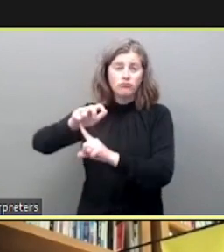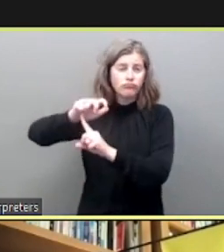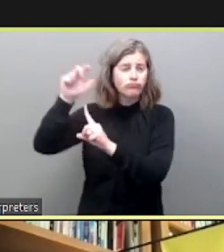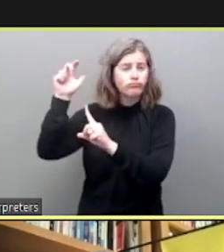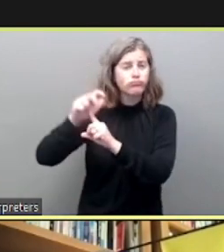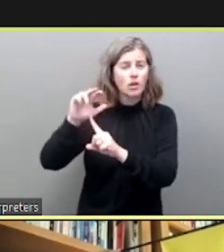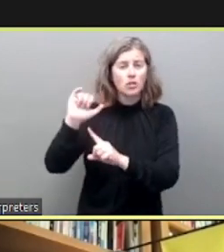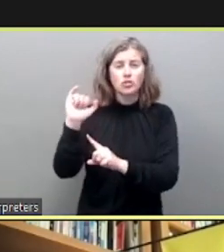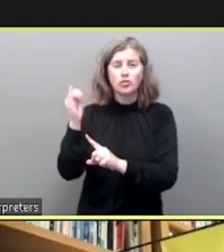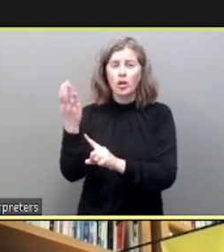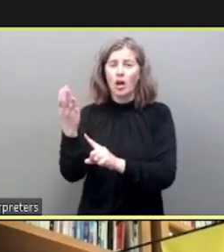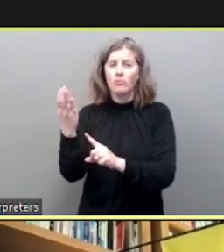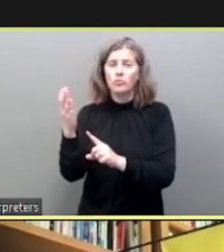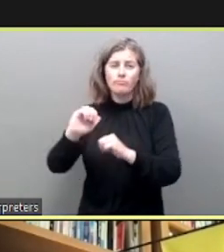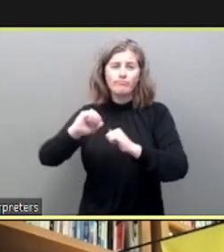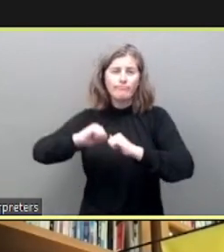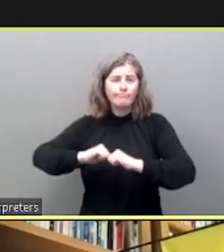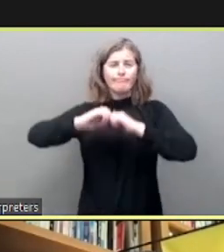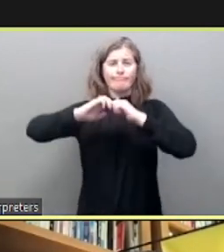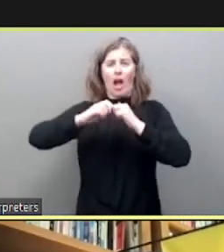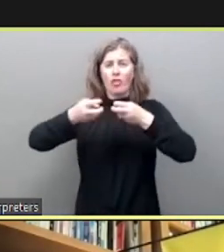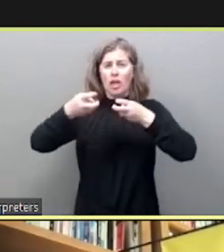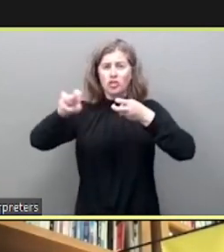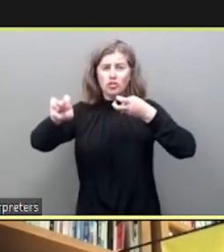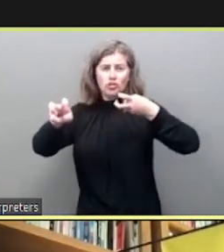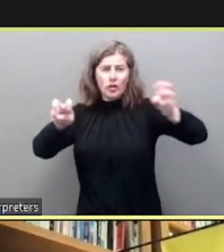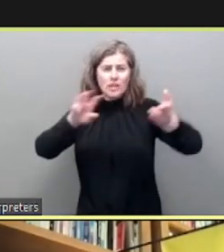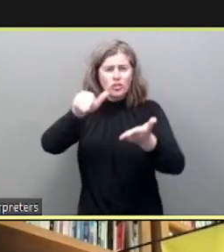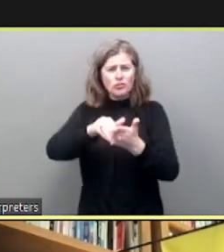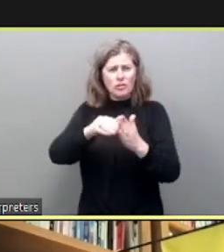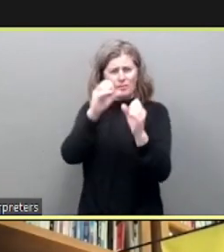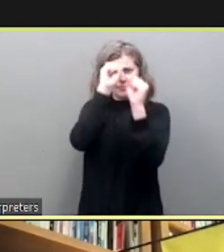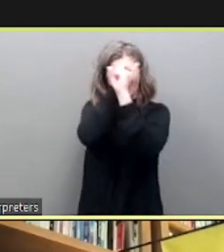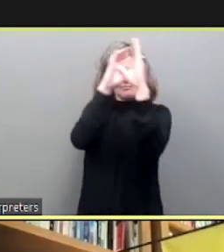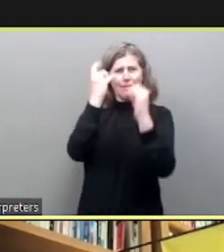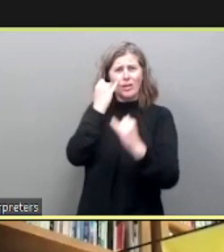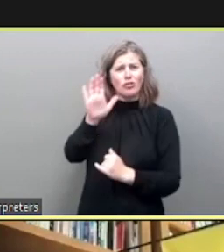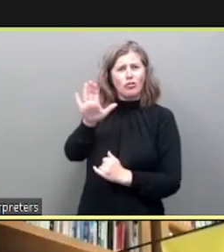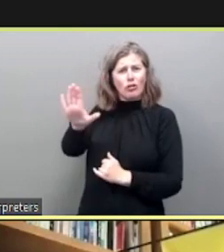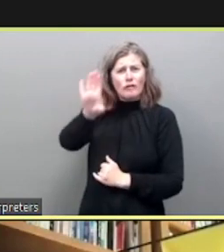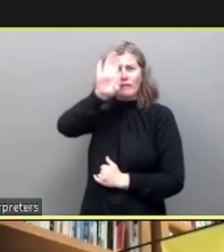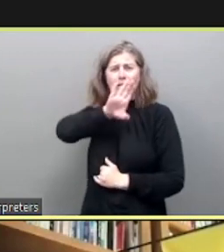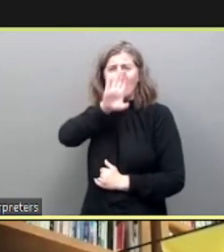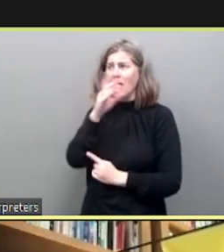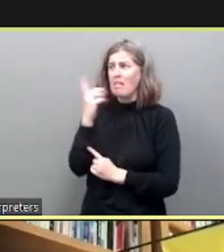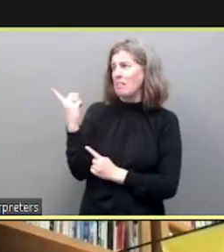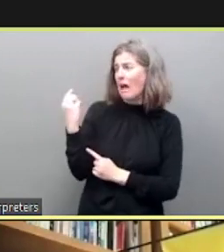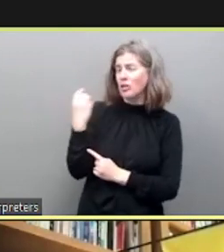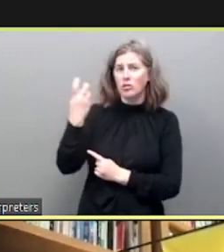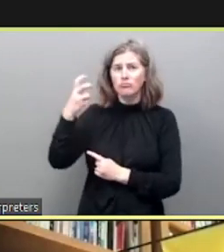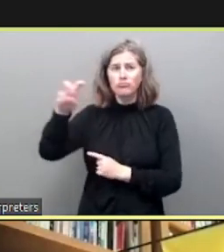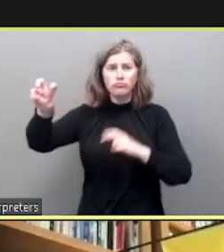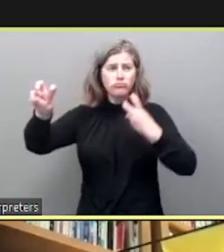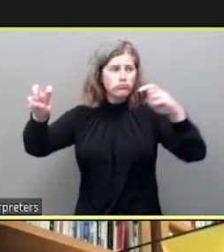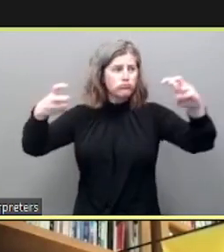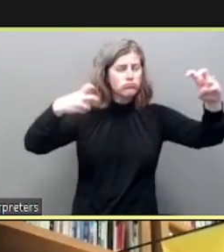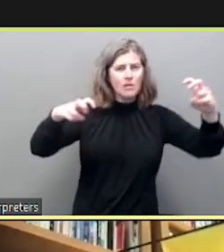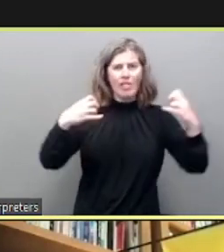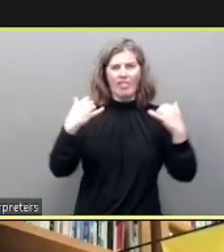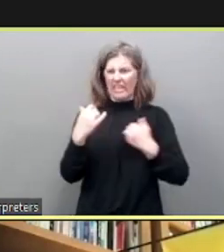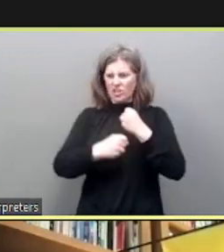heading up our transfer center. You can imagine the frustration last year being able to move people eventually into beds, but this